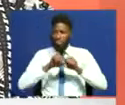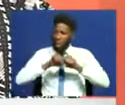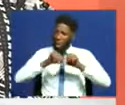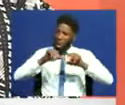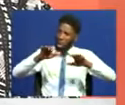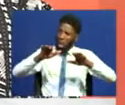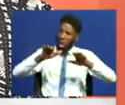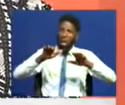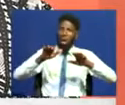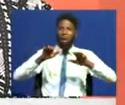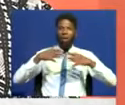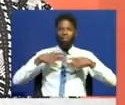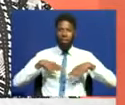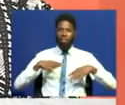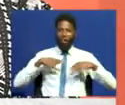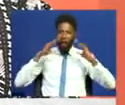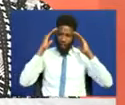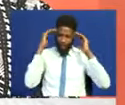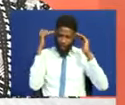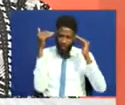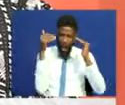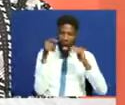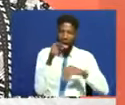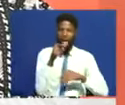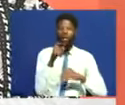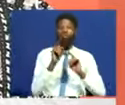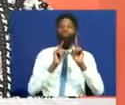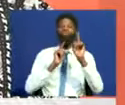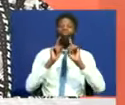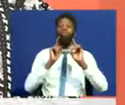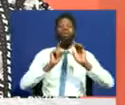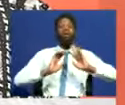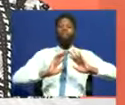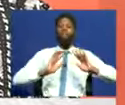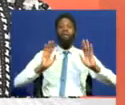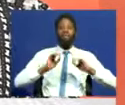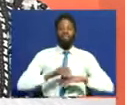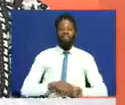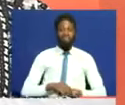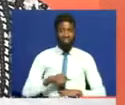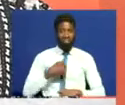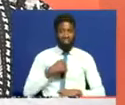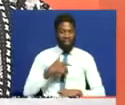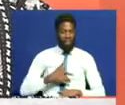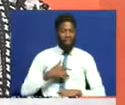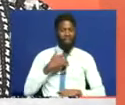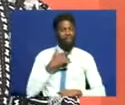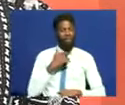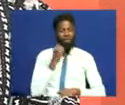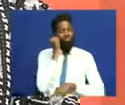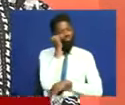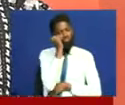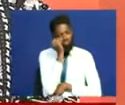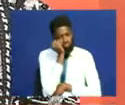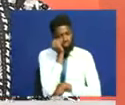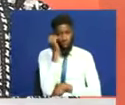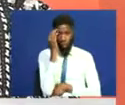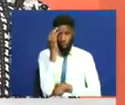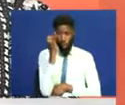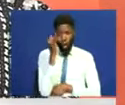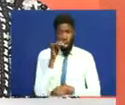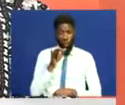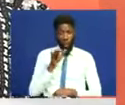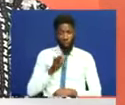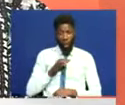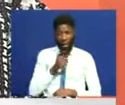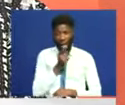that we are talking about. For me, I grieve for each and every woman who has been killed. And in the nature that they have all